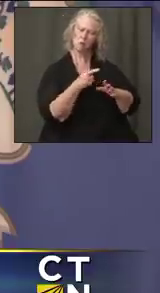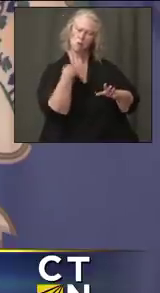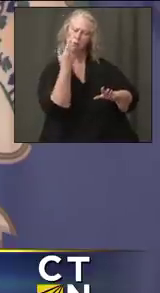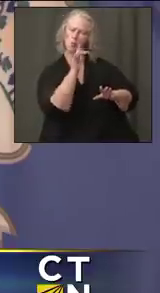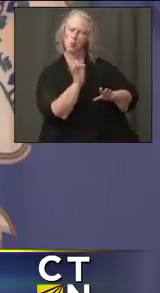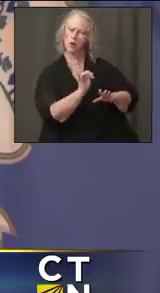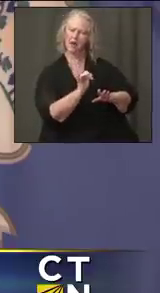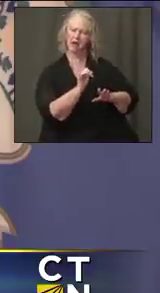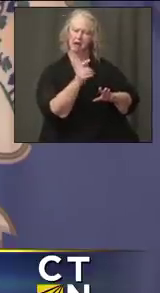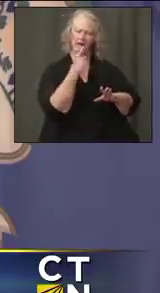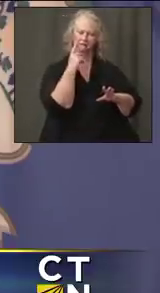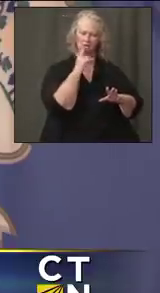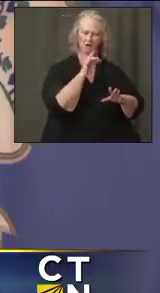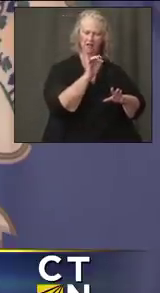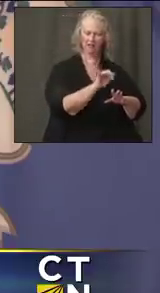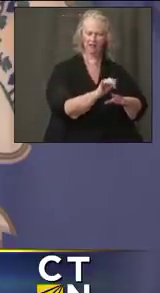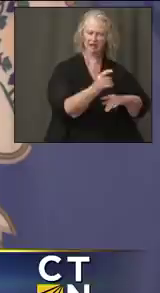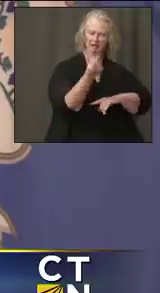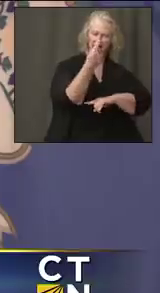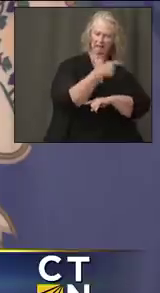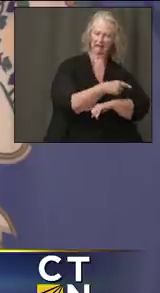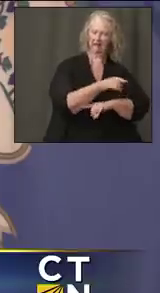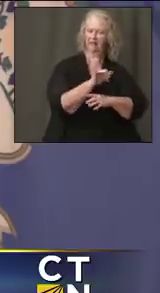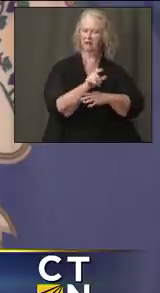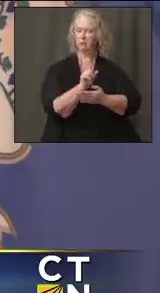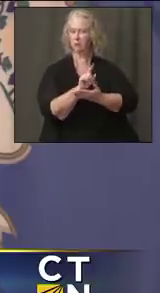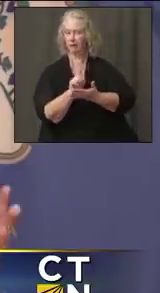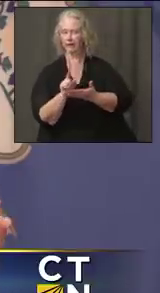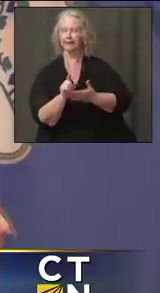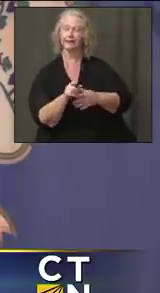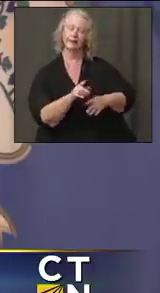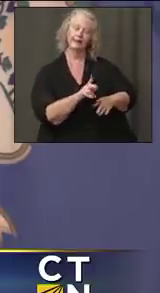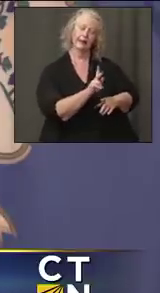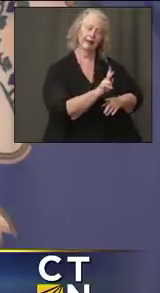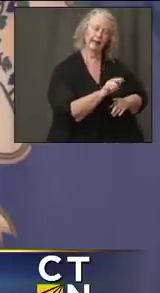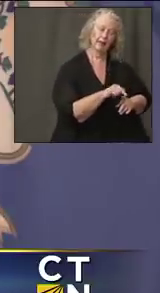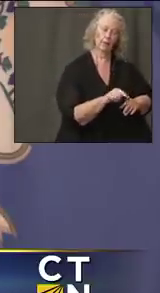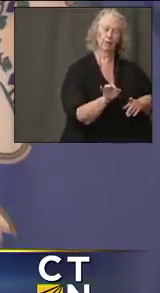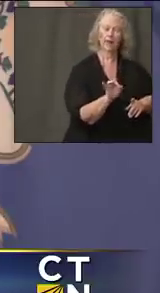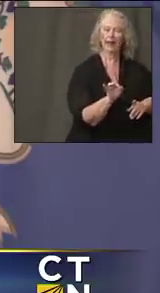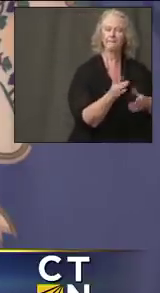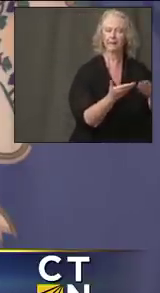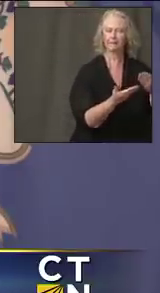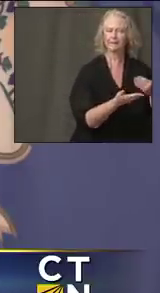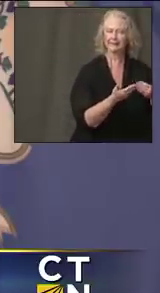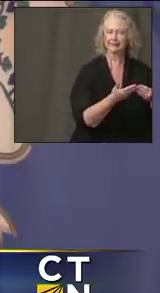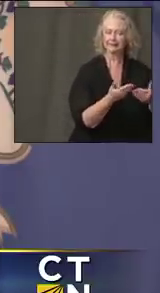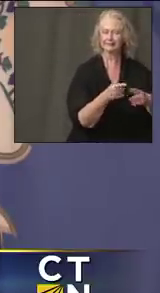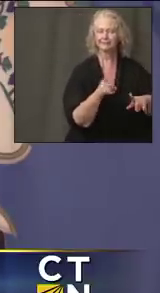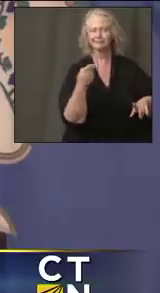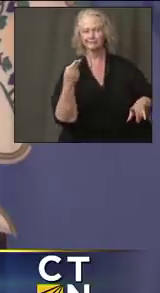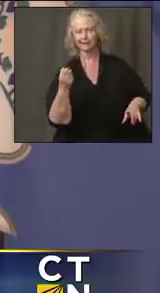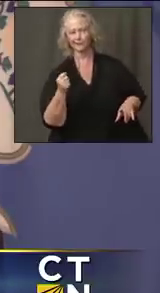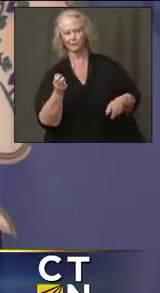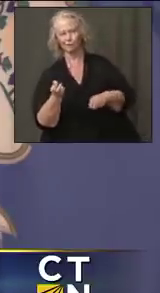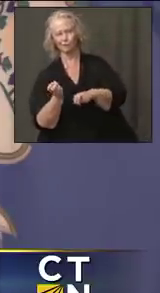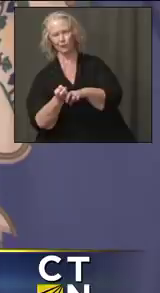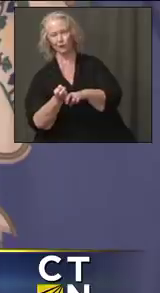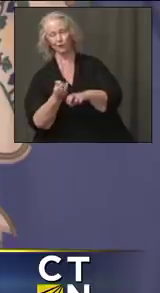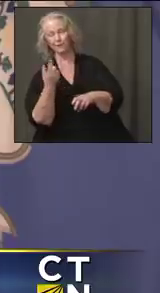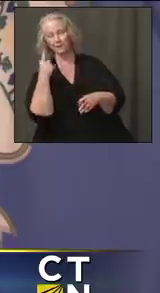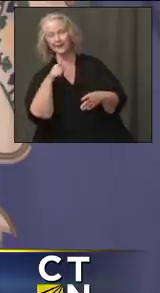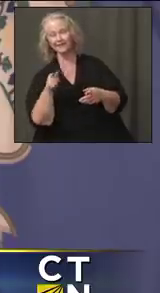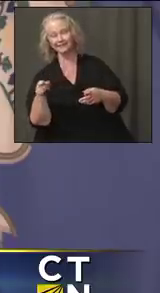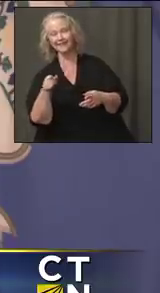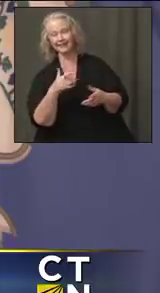A little more complicated maybe. K through 8 cohorting is easier. High school a little more complicated because you are going from class